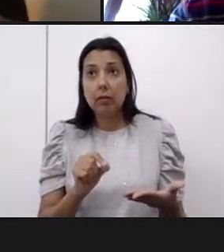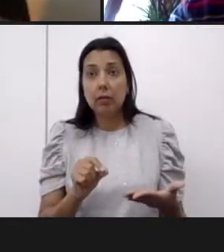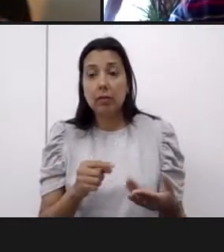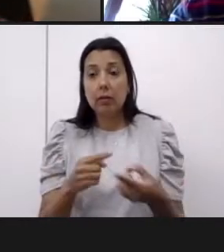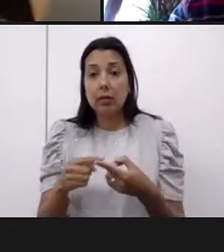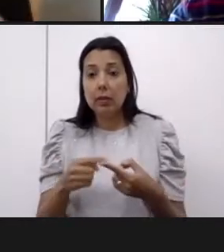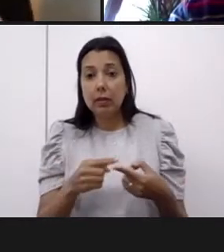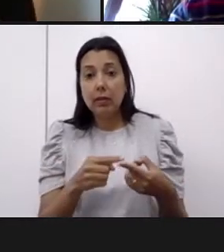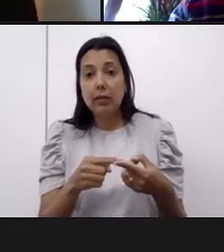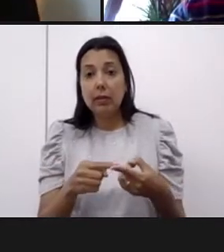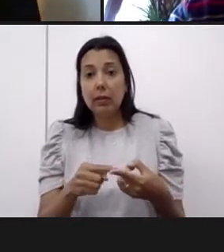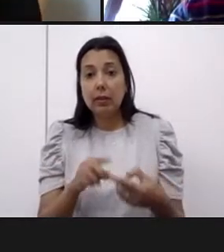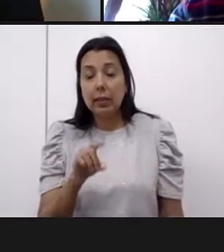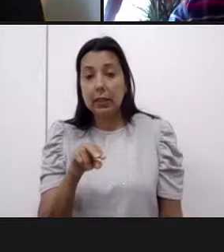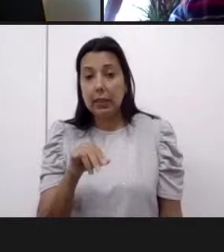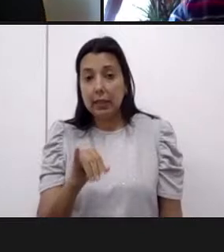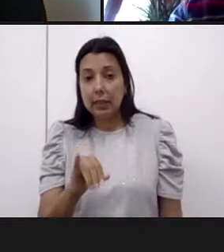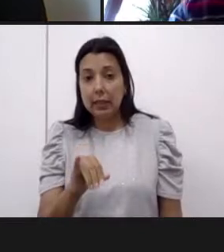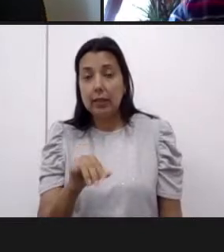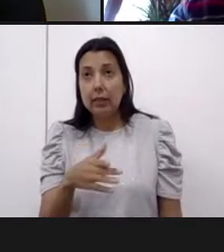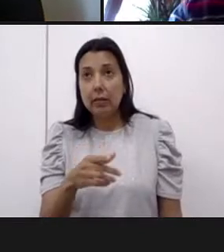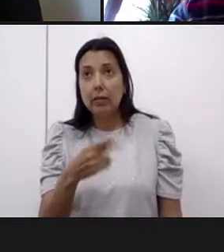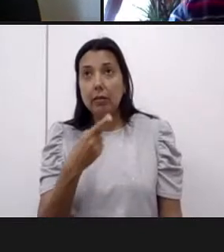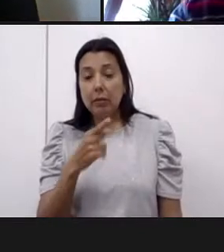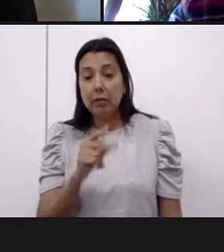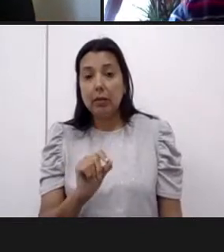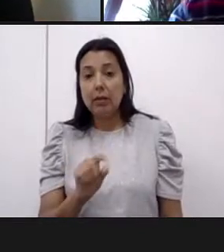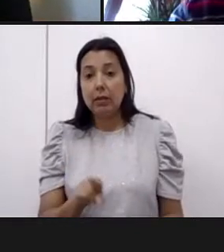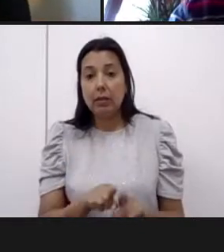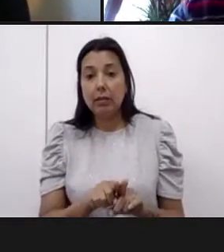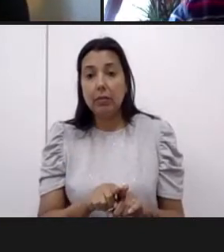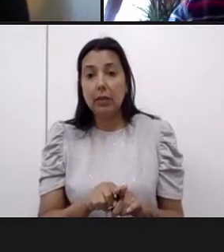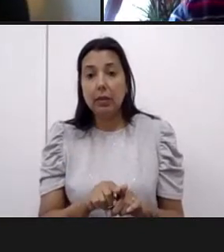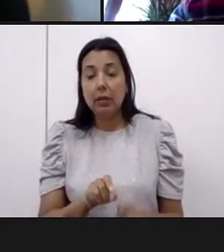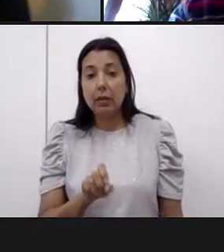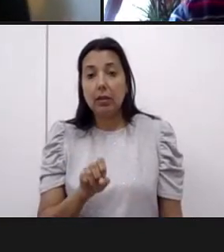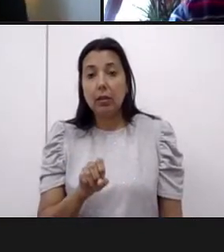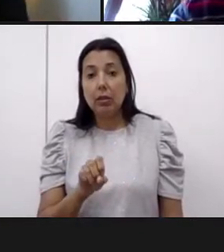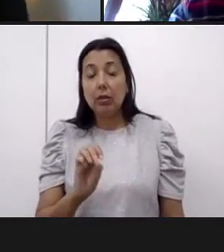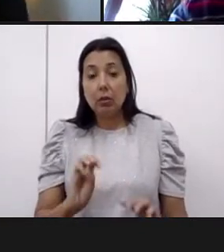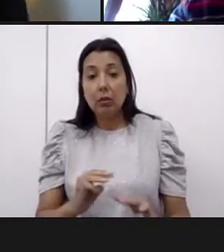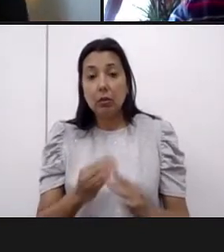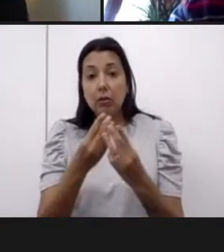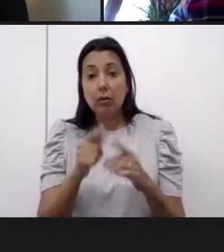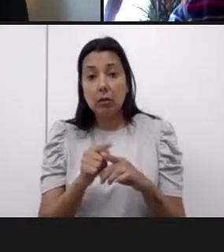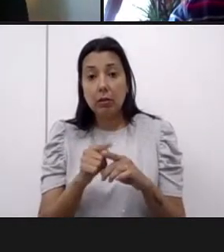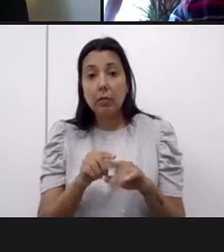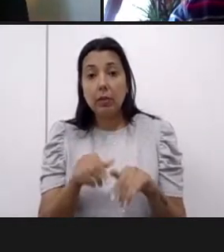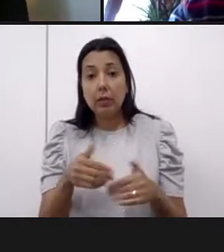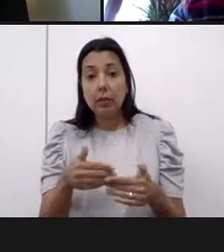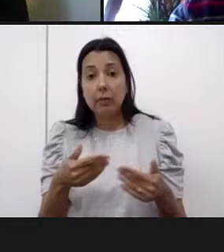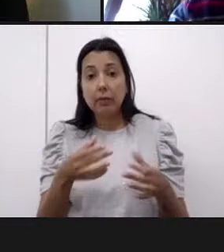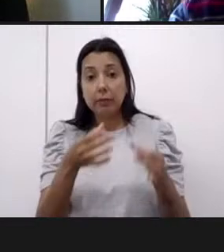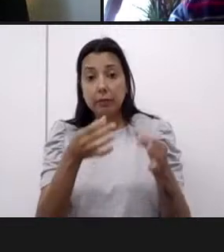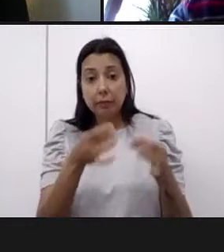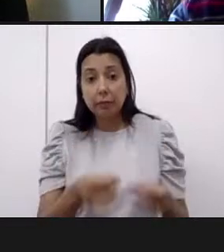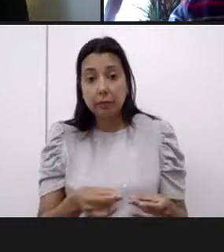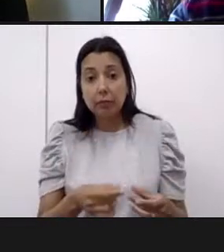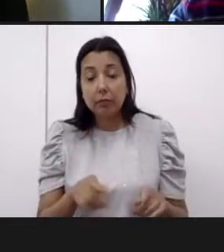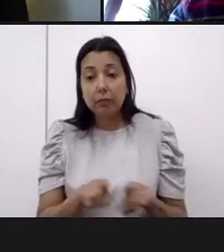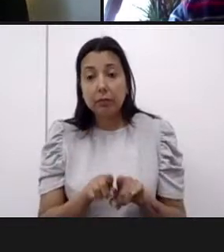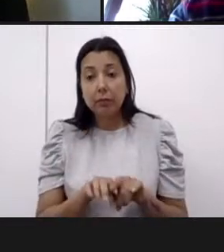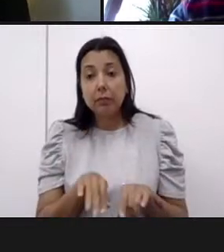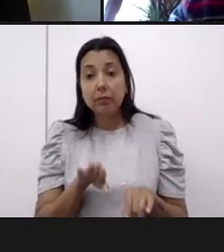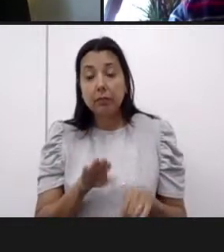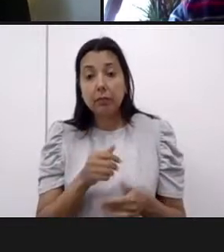Chico Gaetani, and we have conducted a workshop in Paris with most of the authors in the University